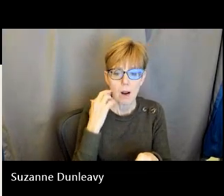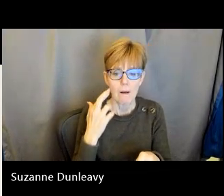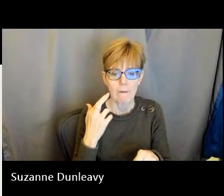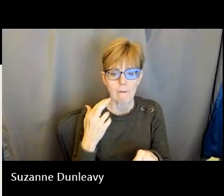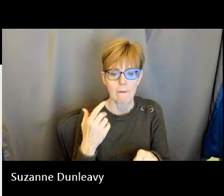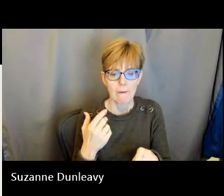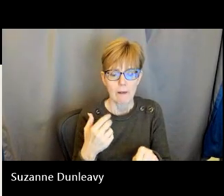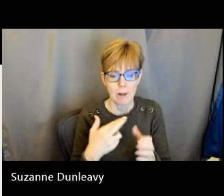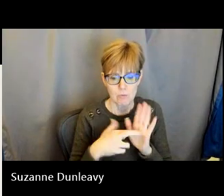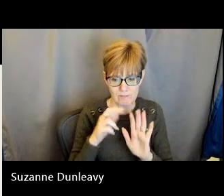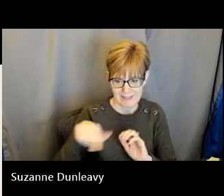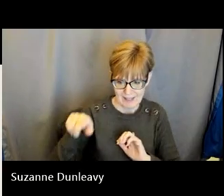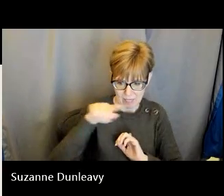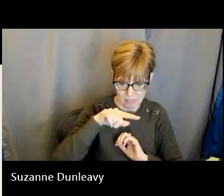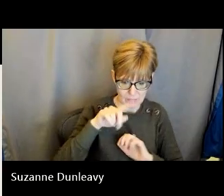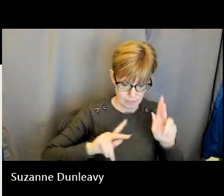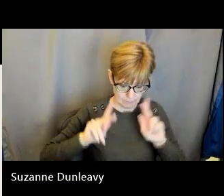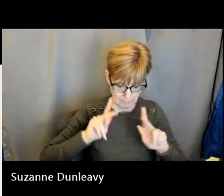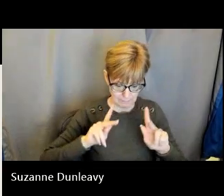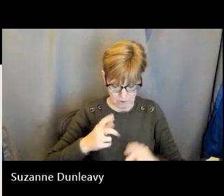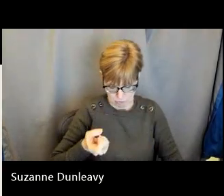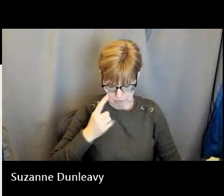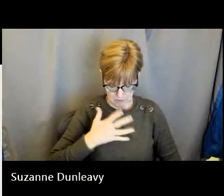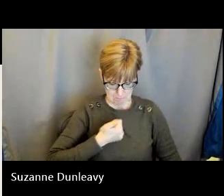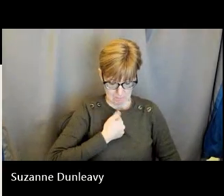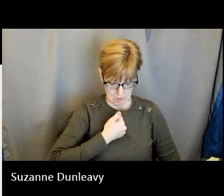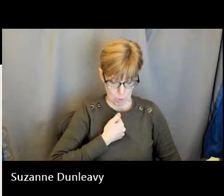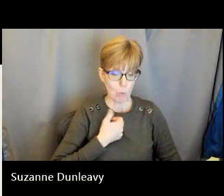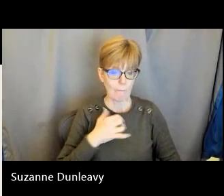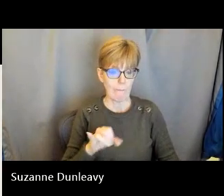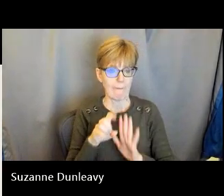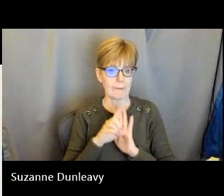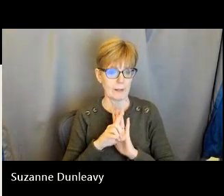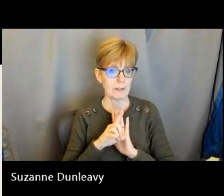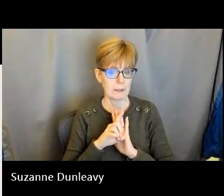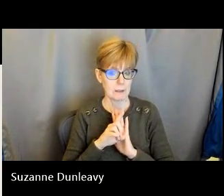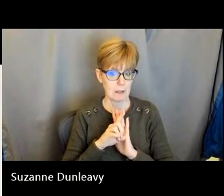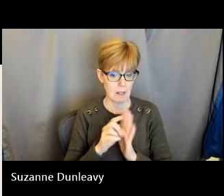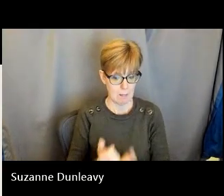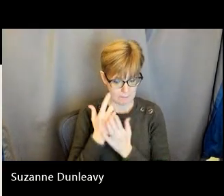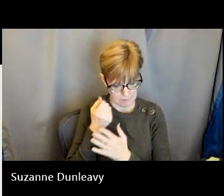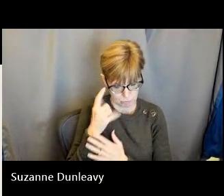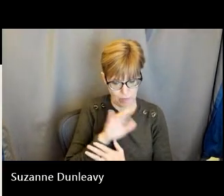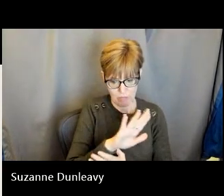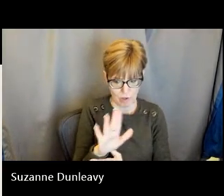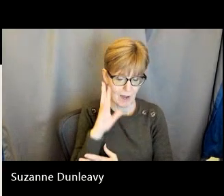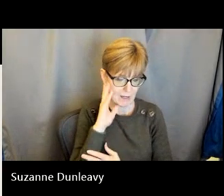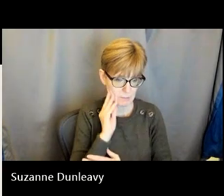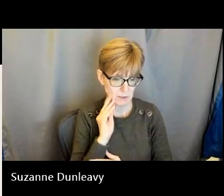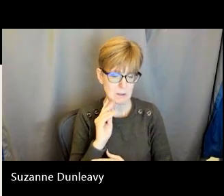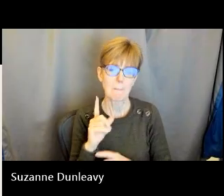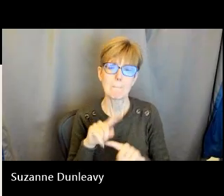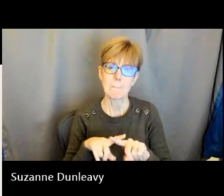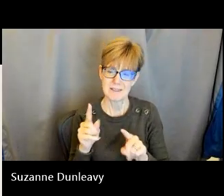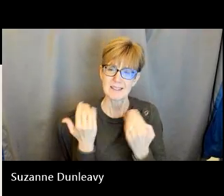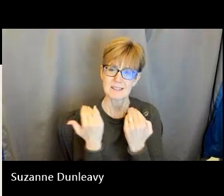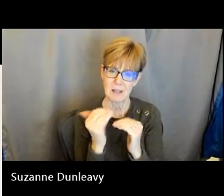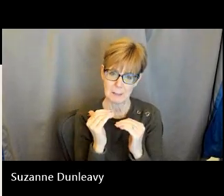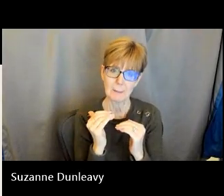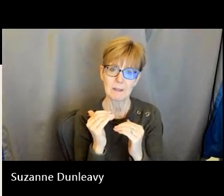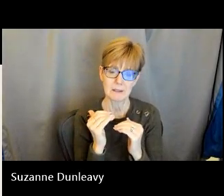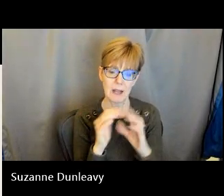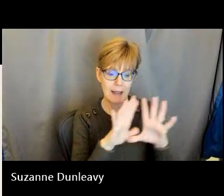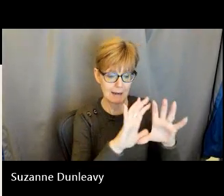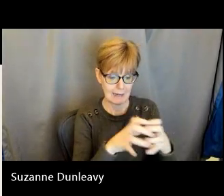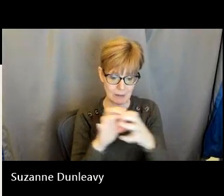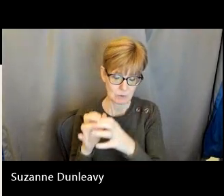individuals understand their own identity and captures their unique experience. But there are limitations to this. Categories might